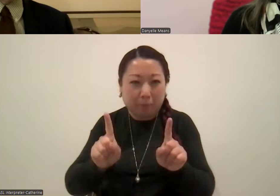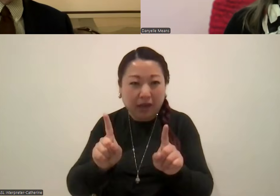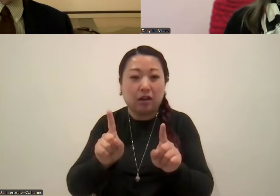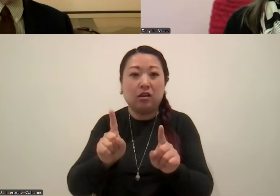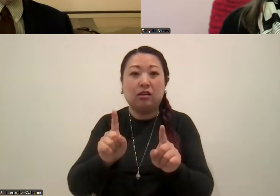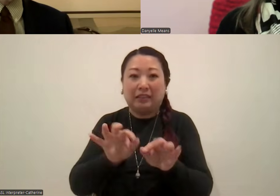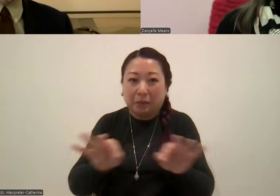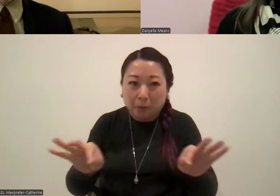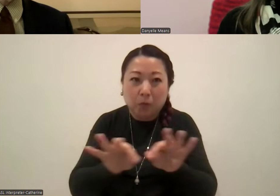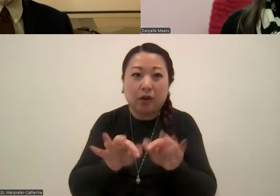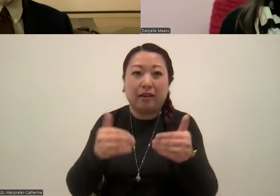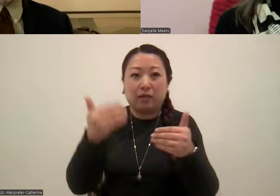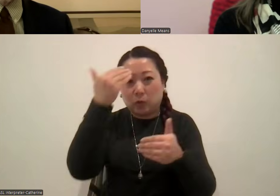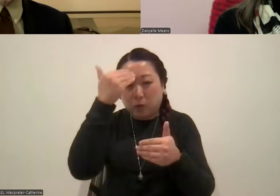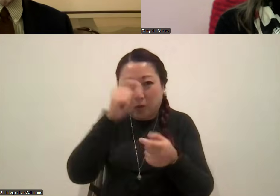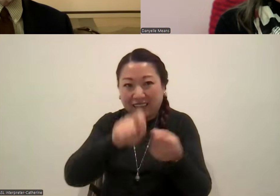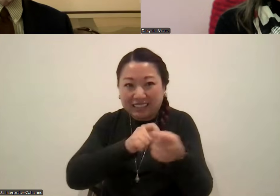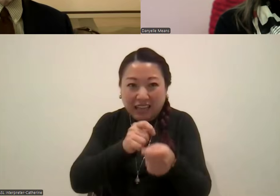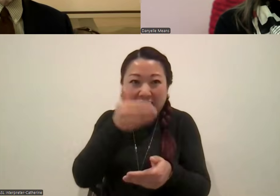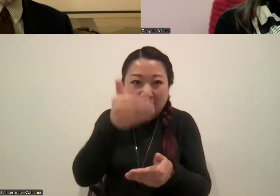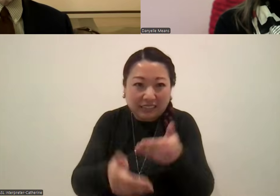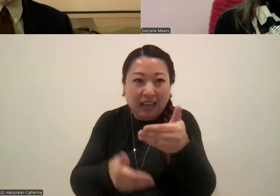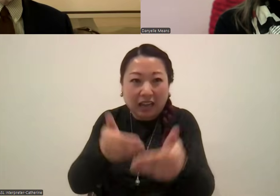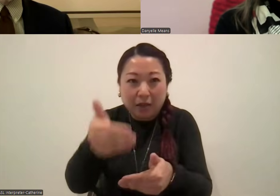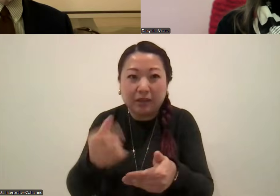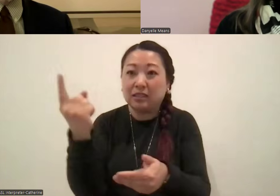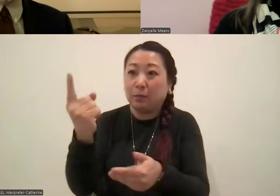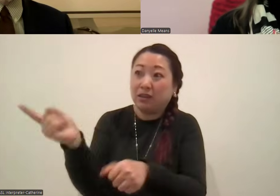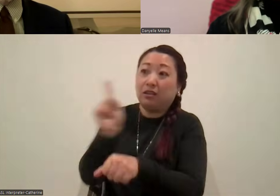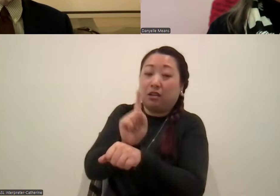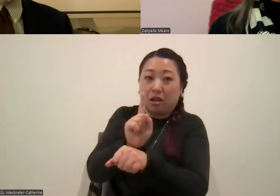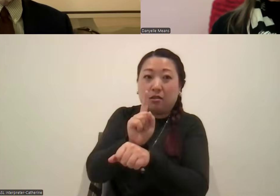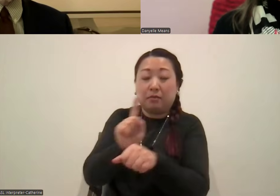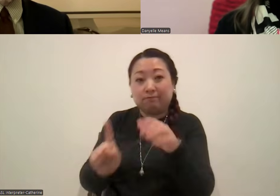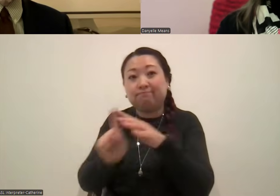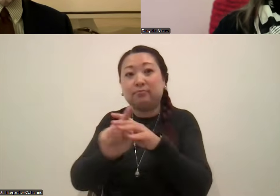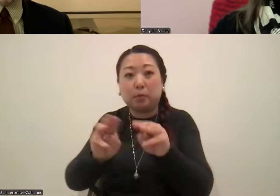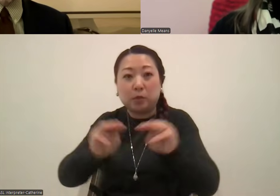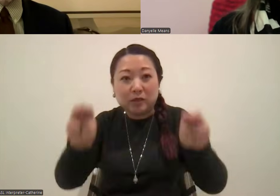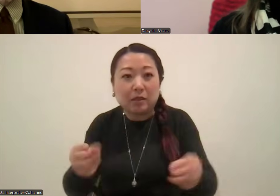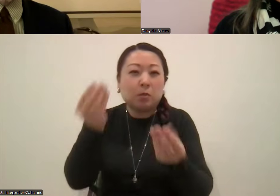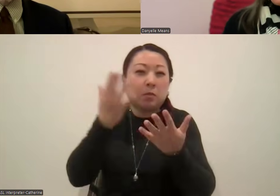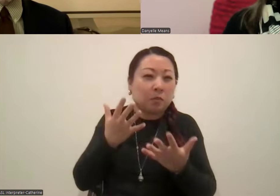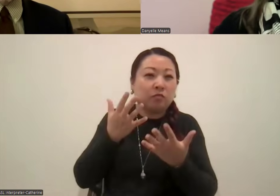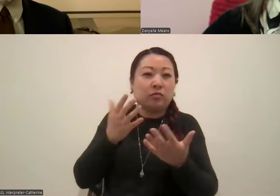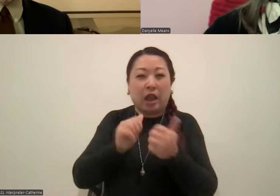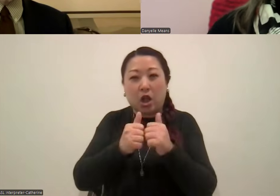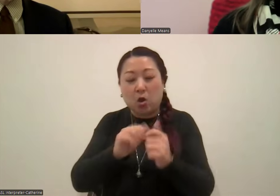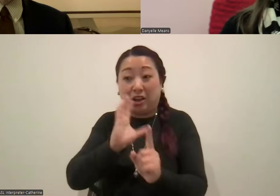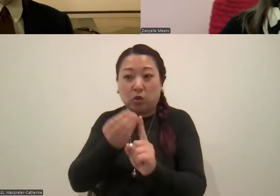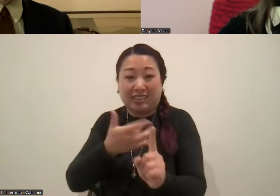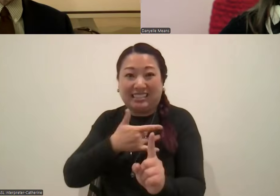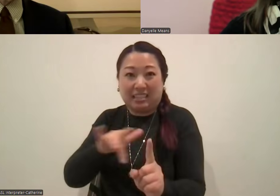into the museum and let us know what is culturally sensitive, what should be sequestered by gender,